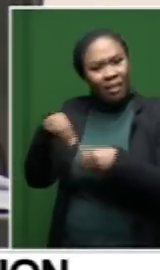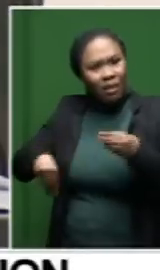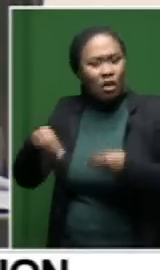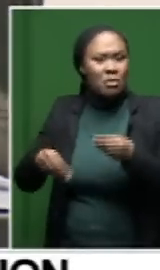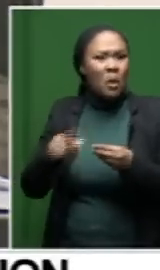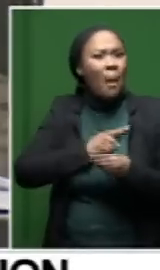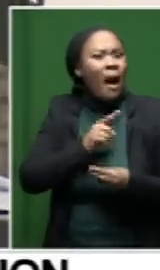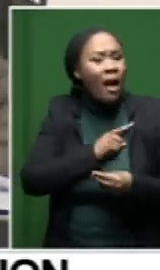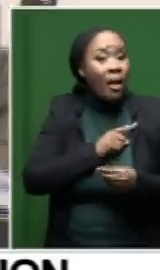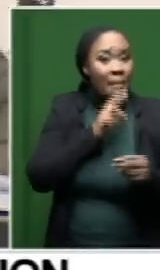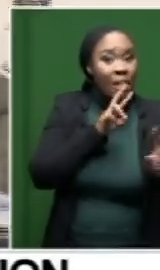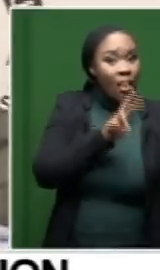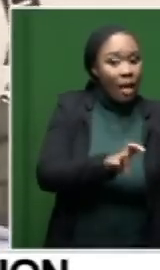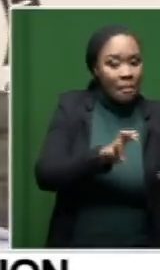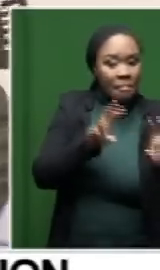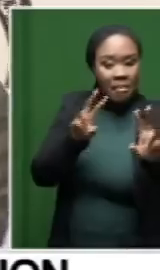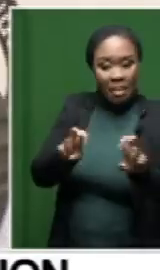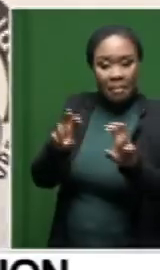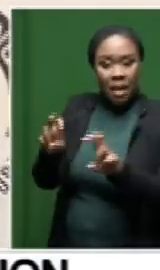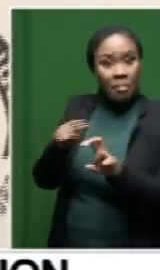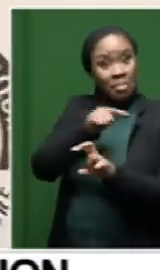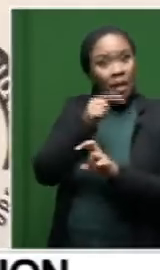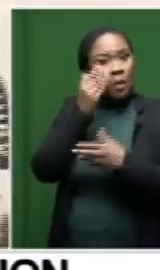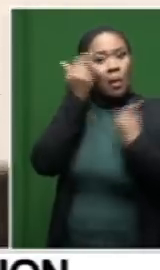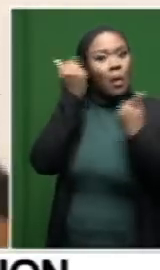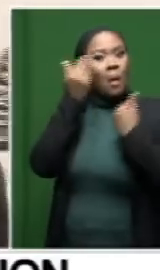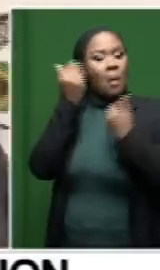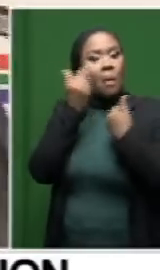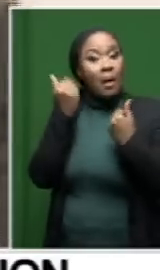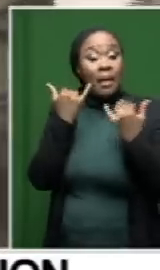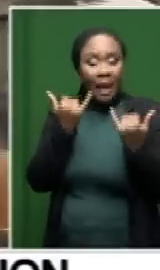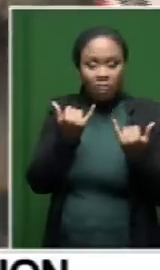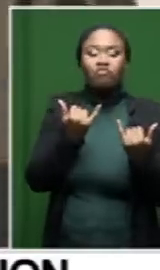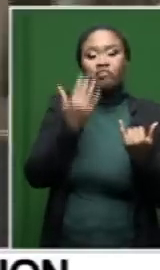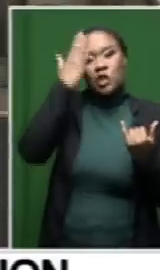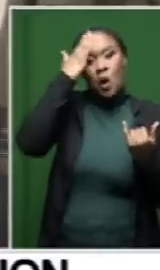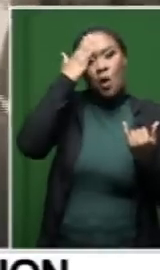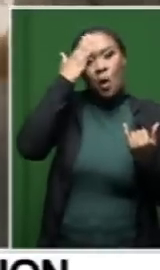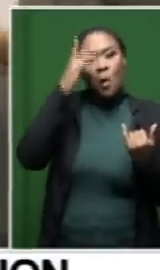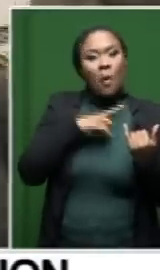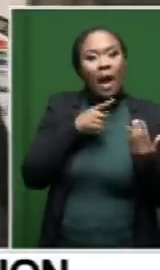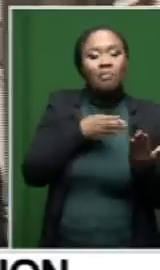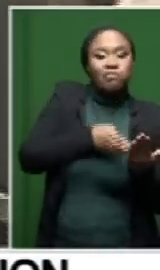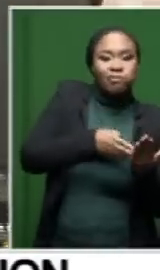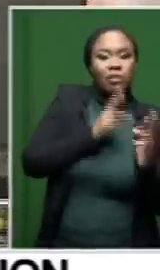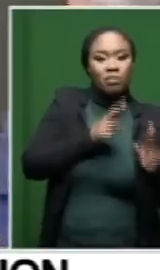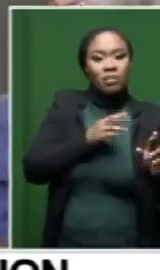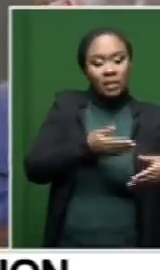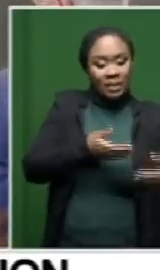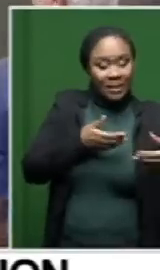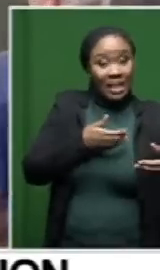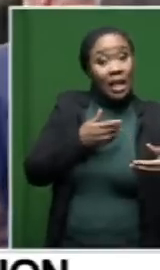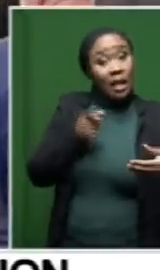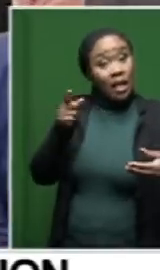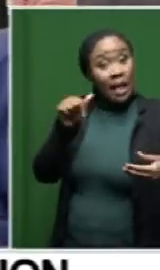mean to corruption? So that is what we didn't know. We now know, because it's been laid bare, that senior